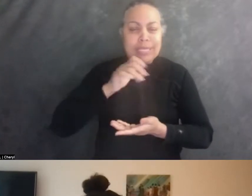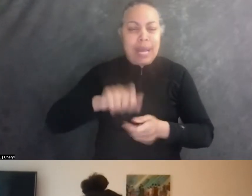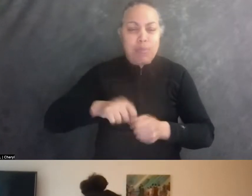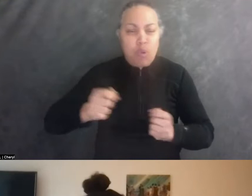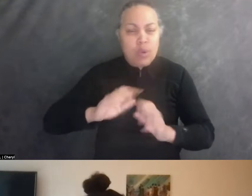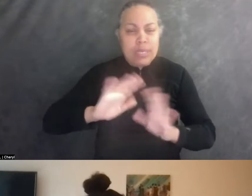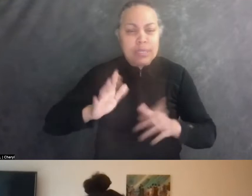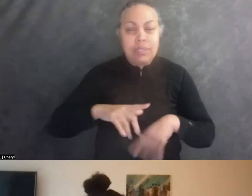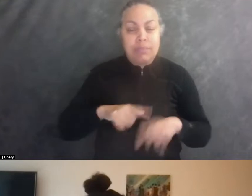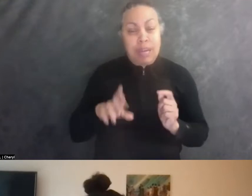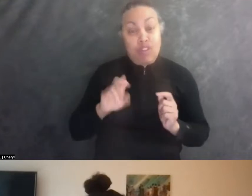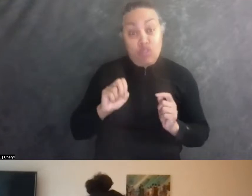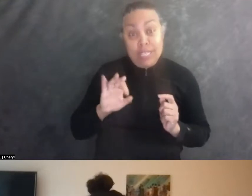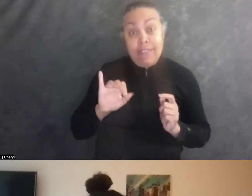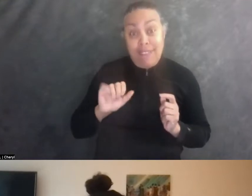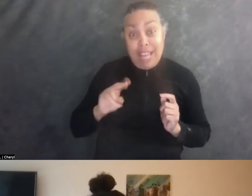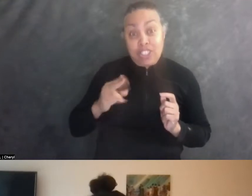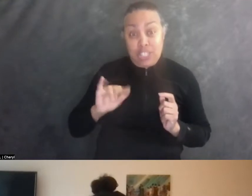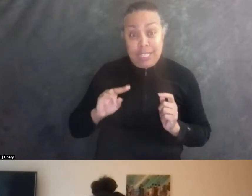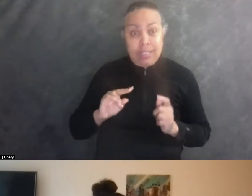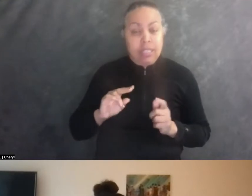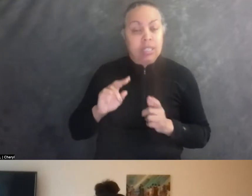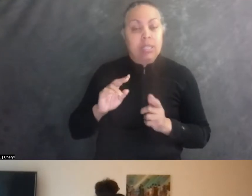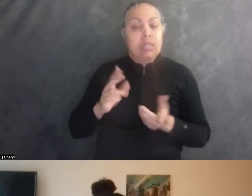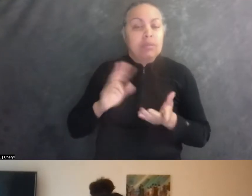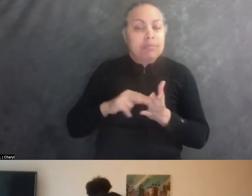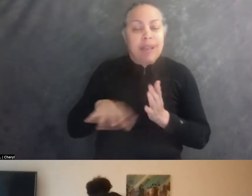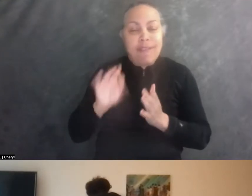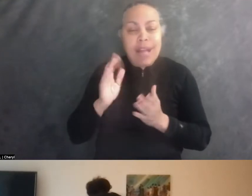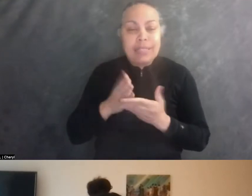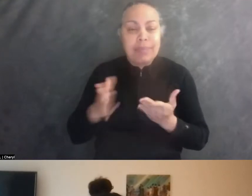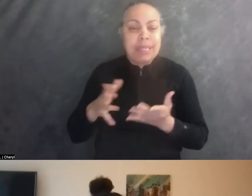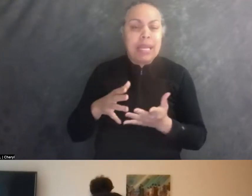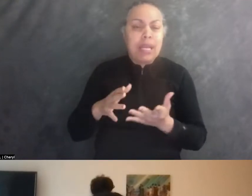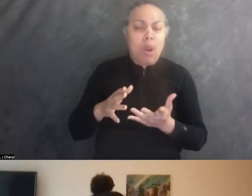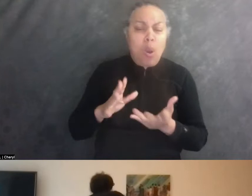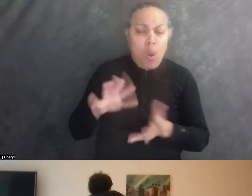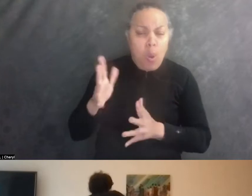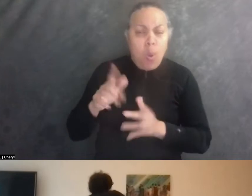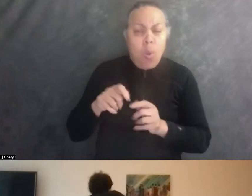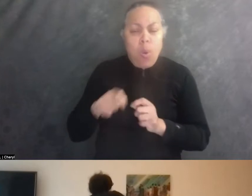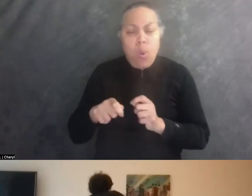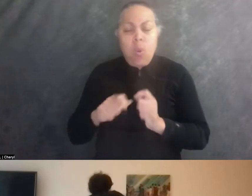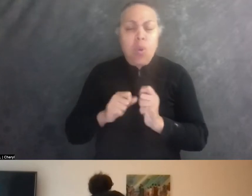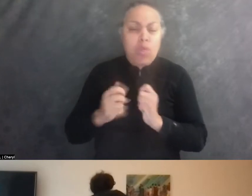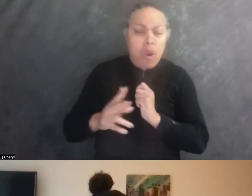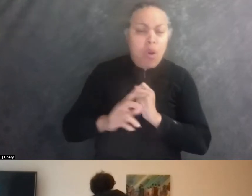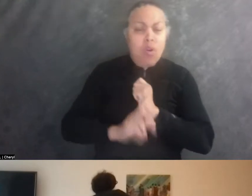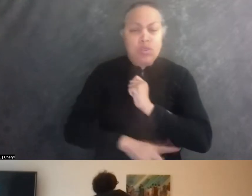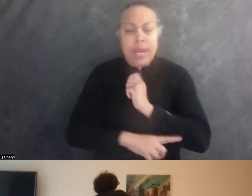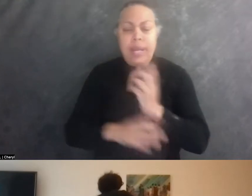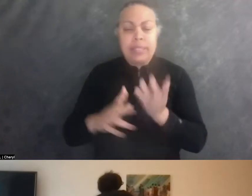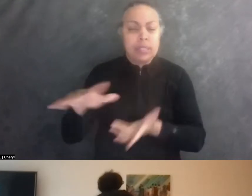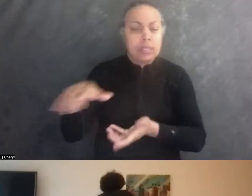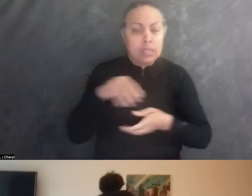But refashioning throwaway objects or fragile objects in the sculptures, in one